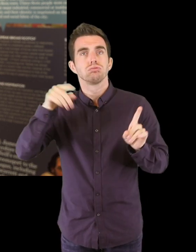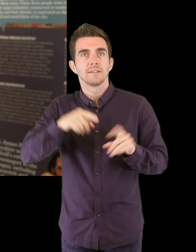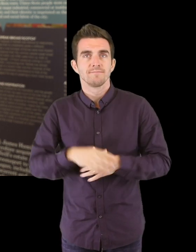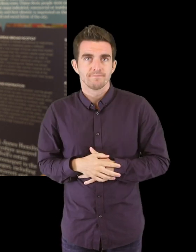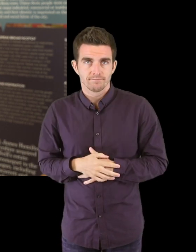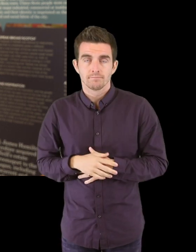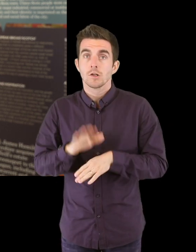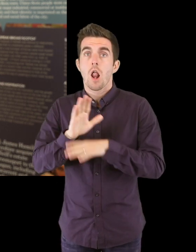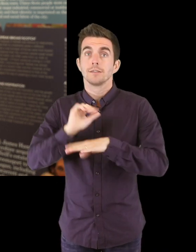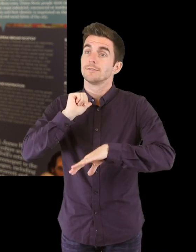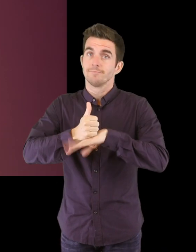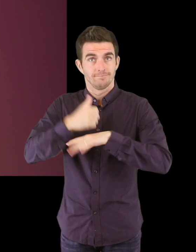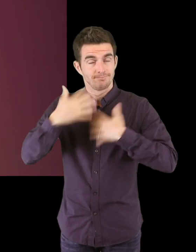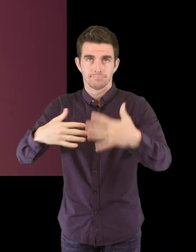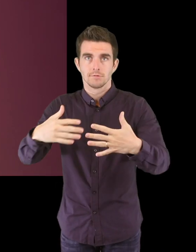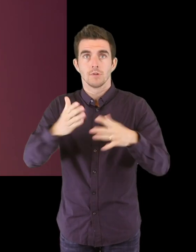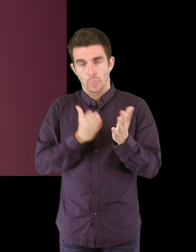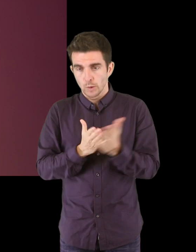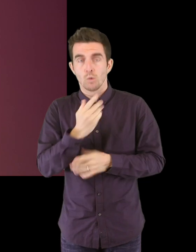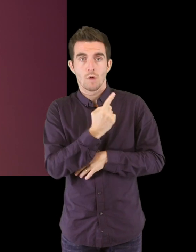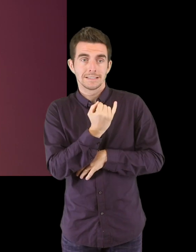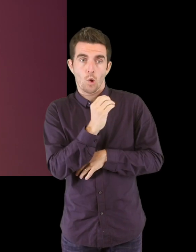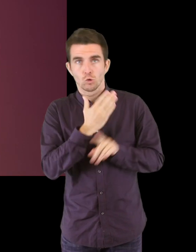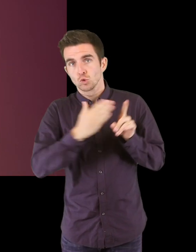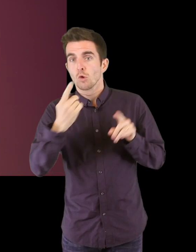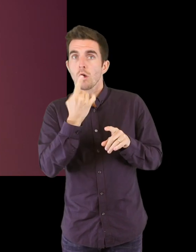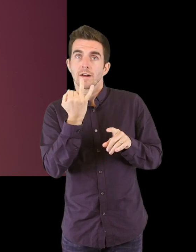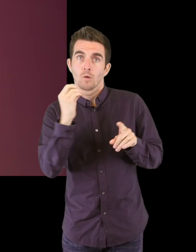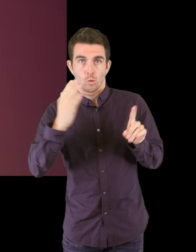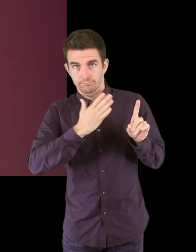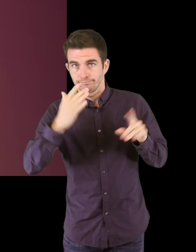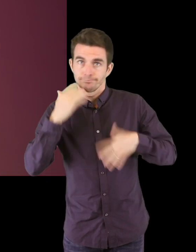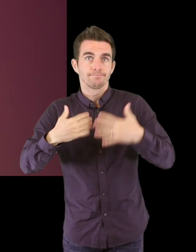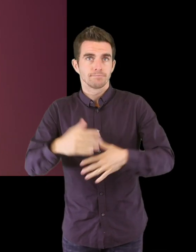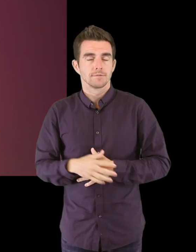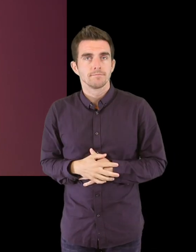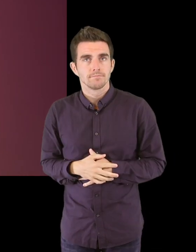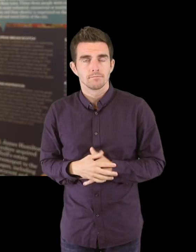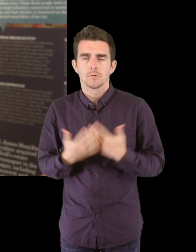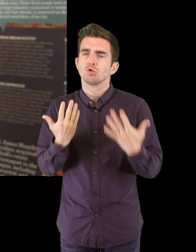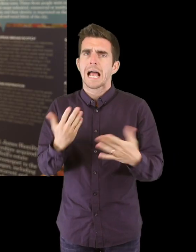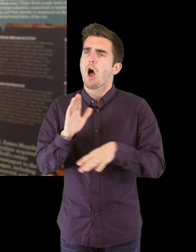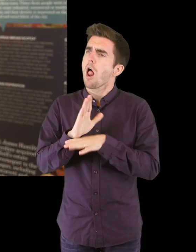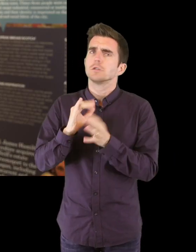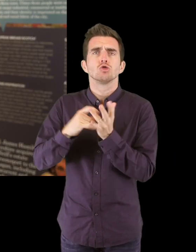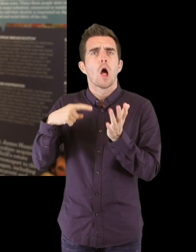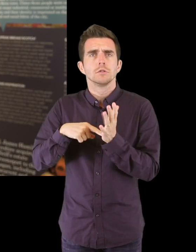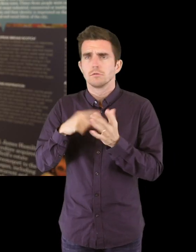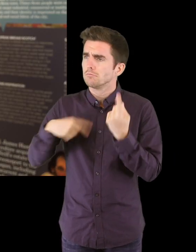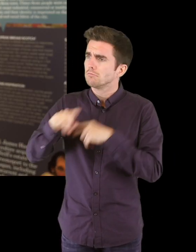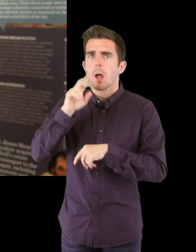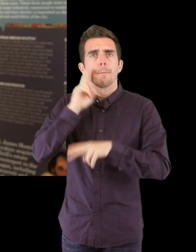and all throughout the 17th century. However, today the term also refers to the many people